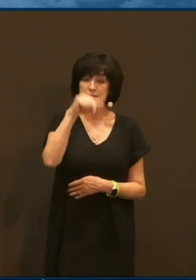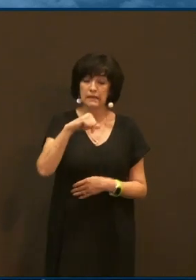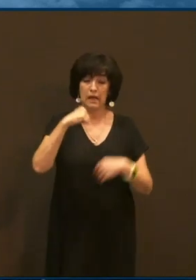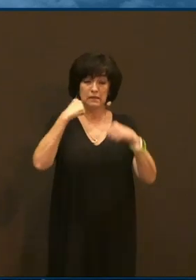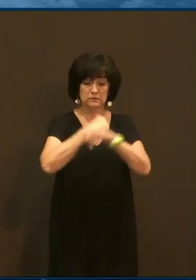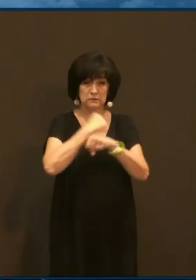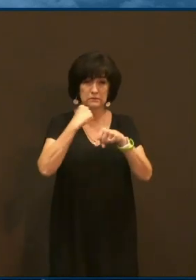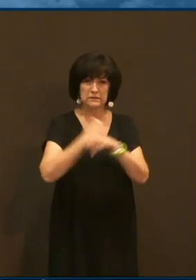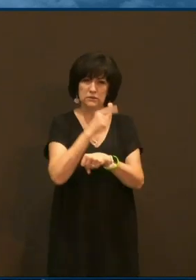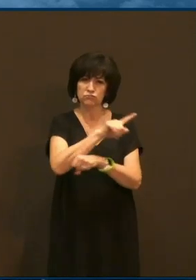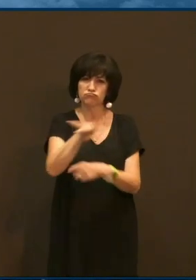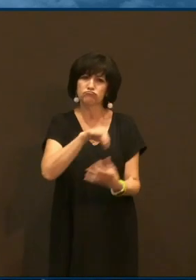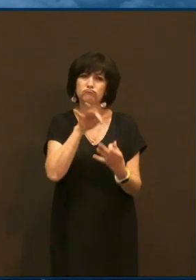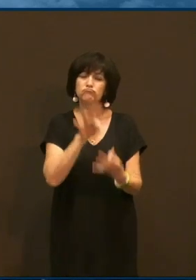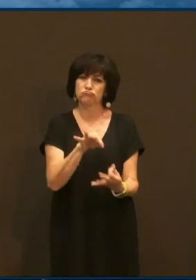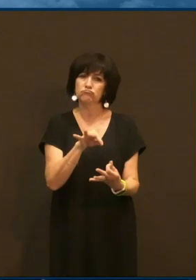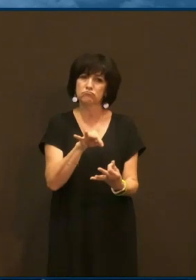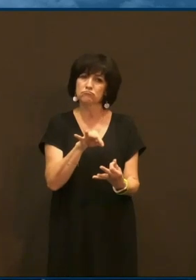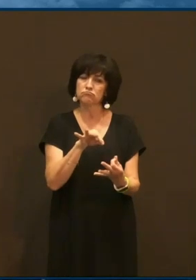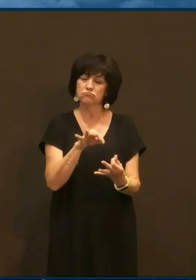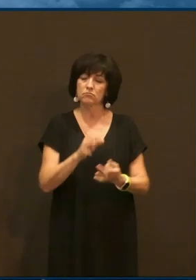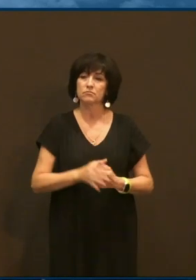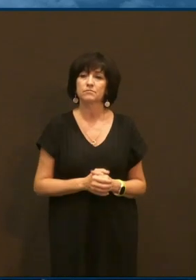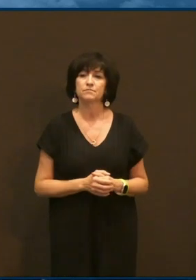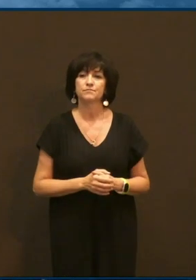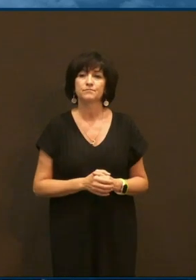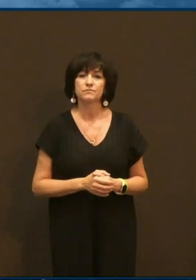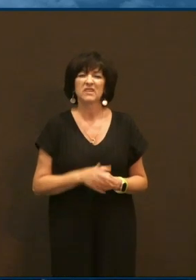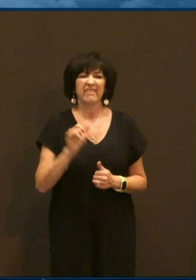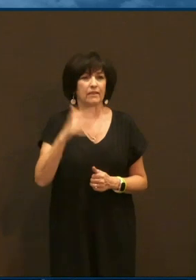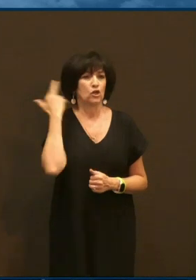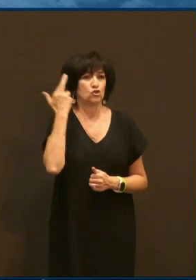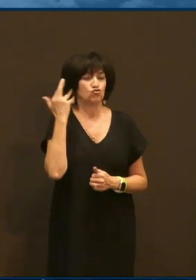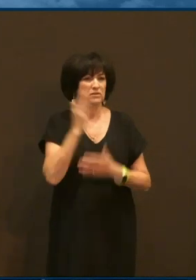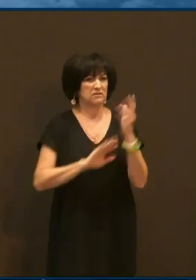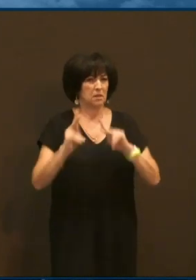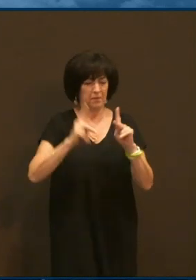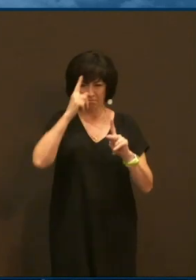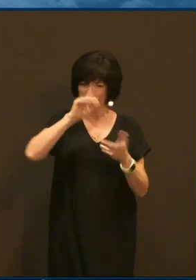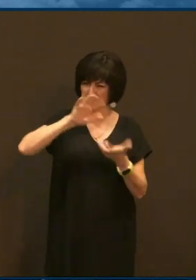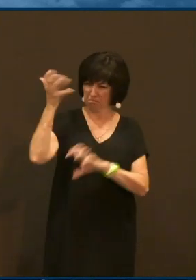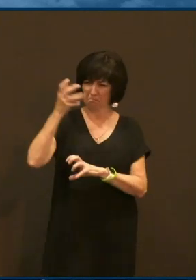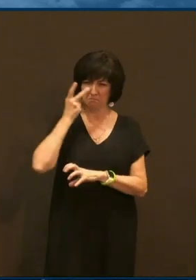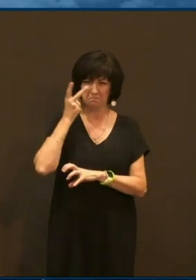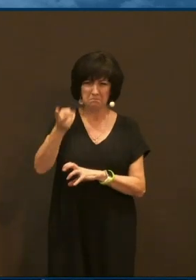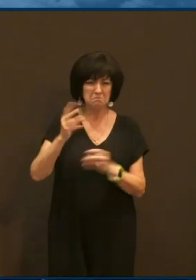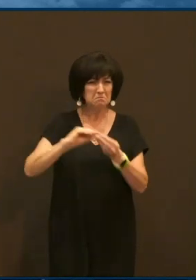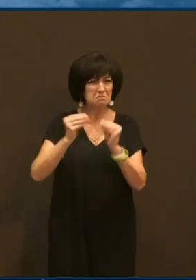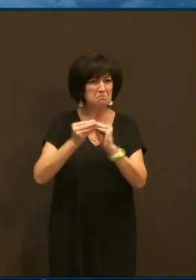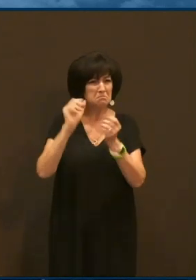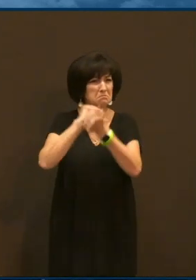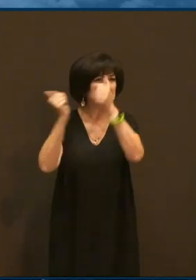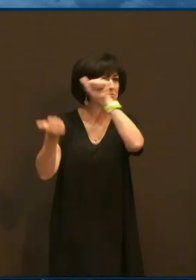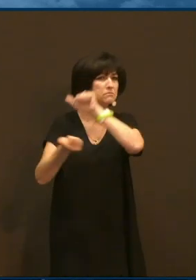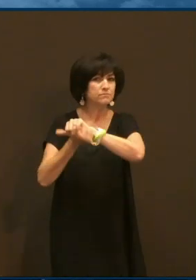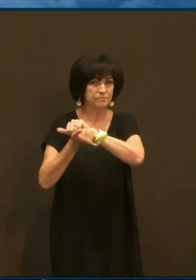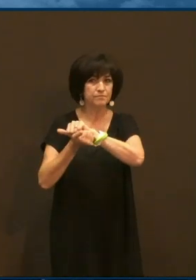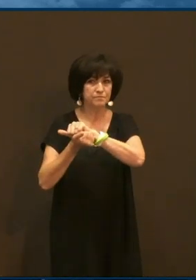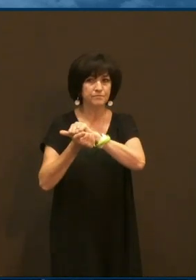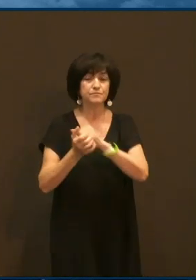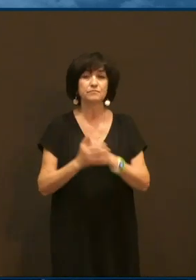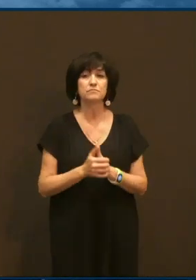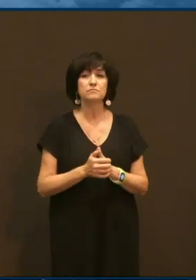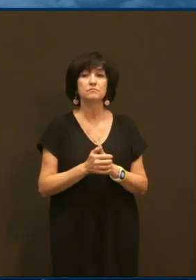it can be. And so that's why you see that increase. Now, among those 67, 75% of the